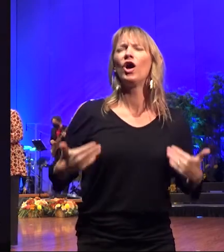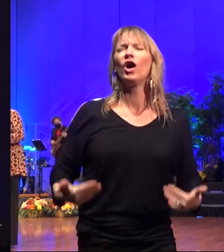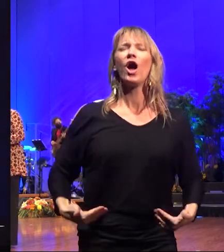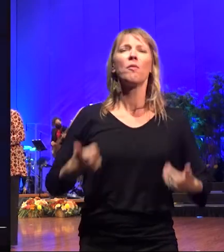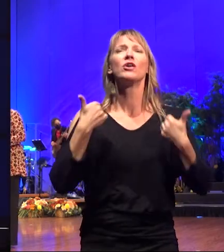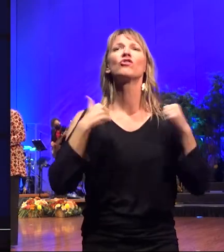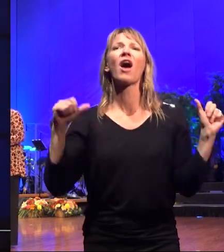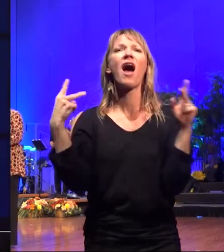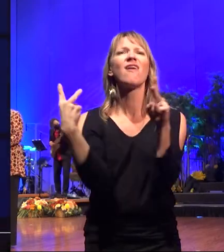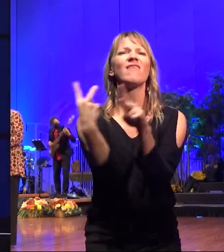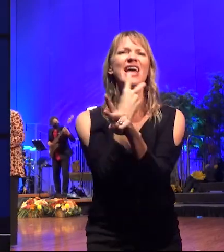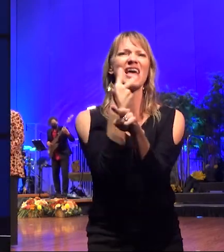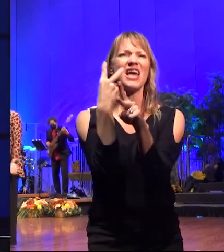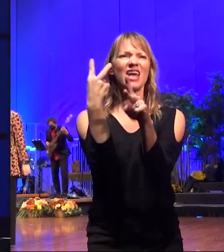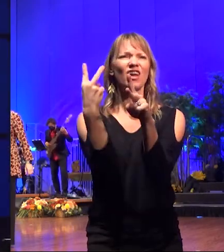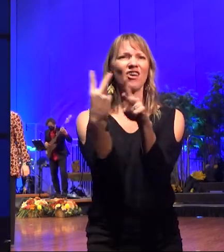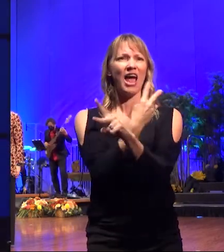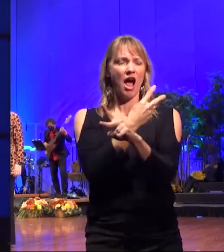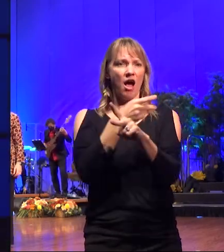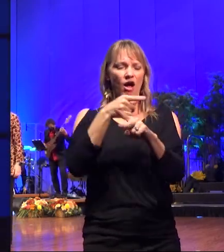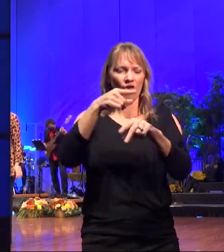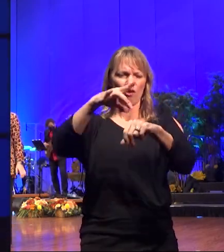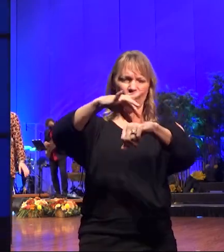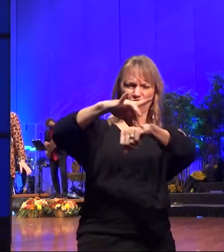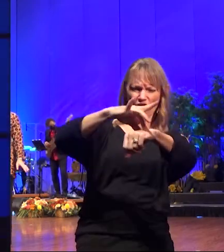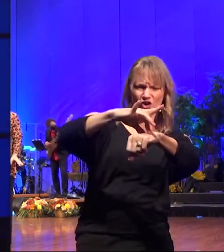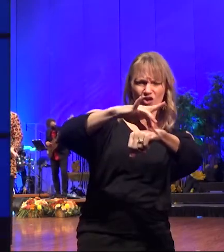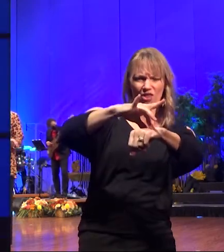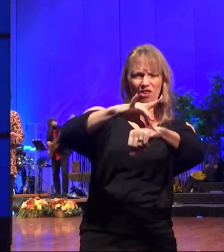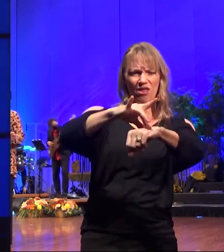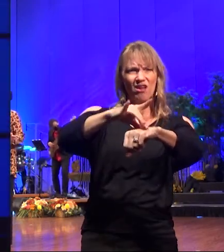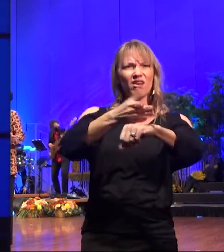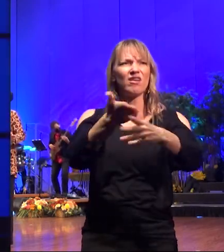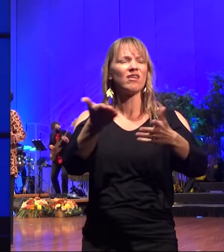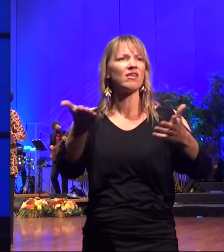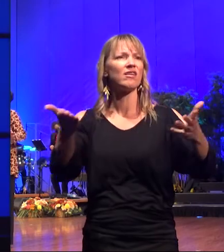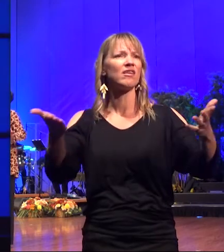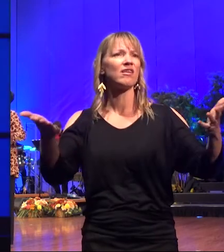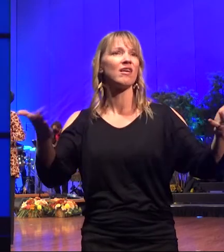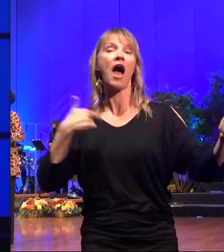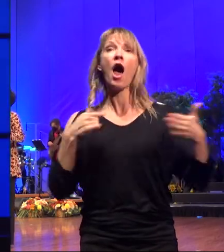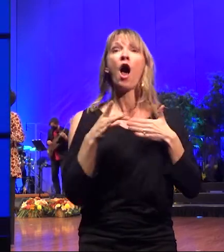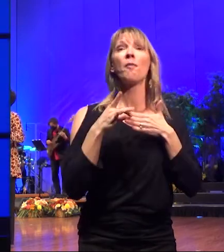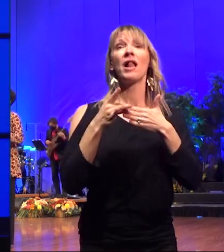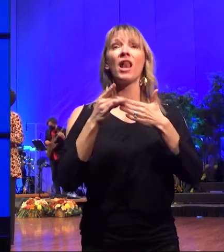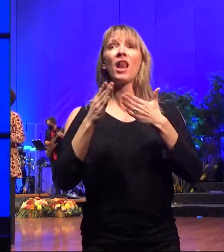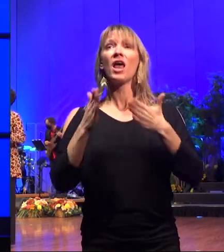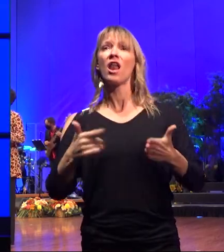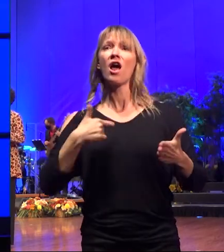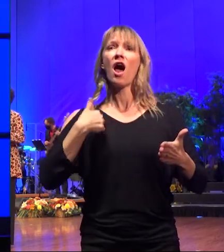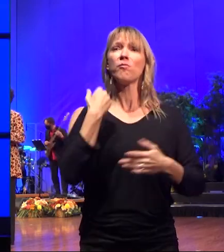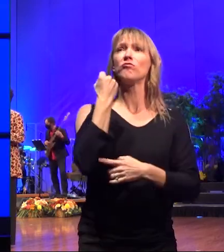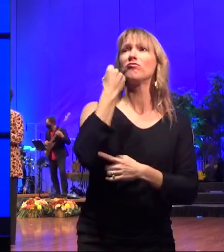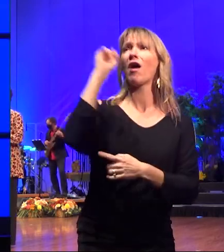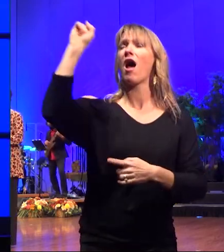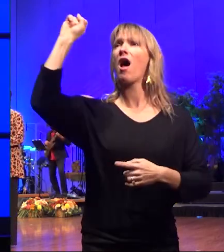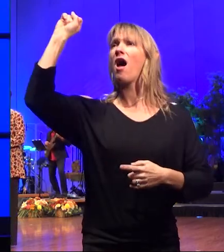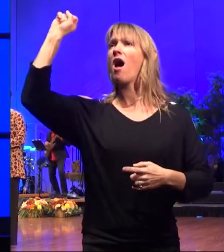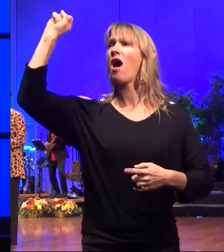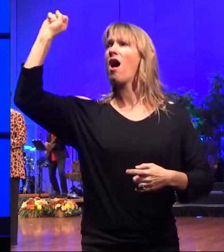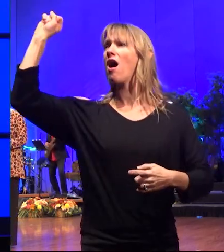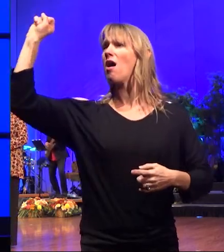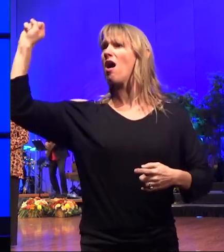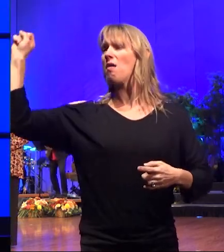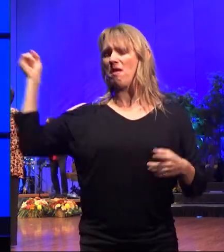Human trying to figure out this place we call Earth. I'm a leader, I'm a